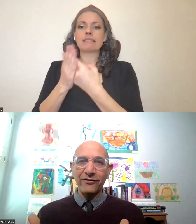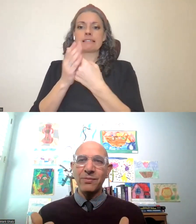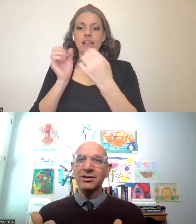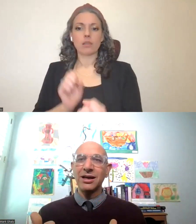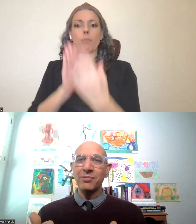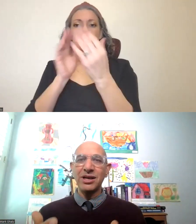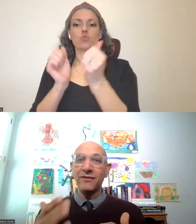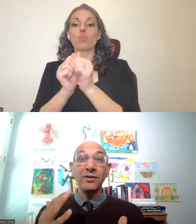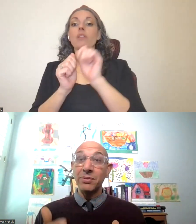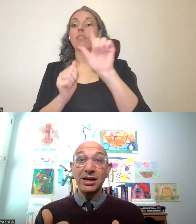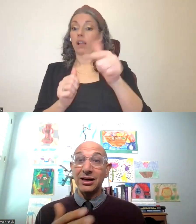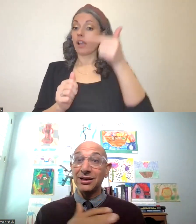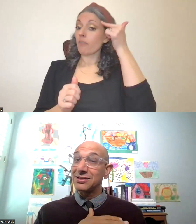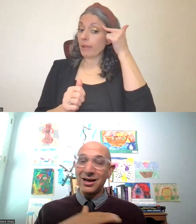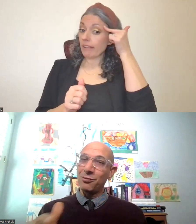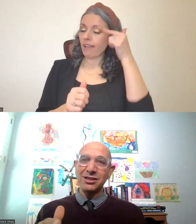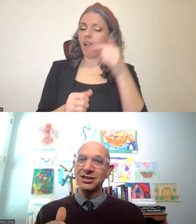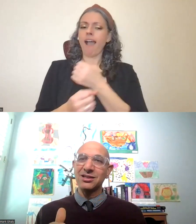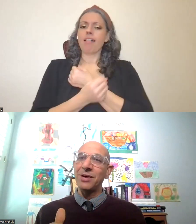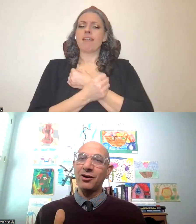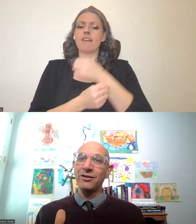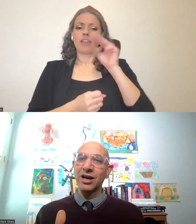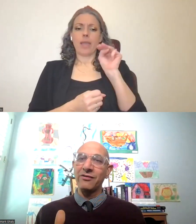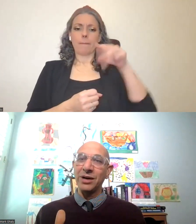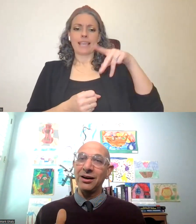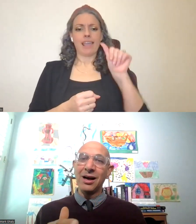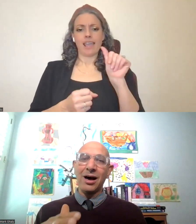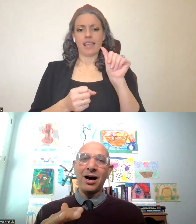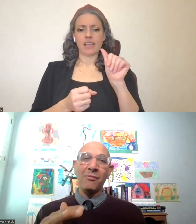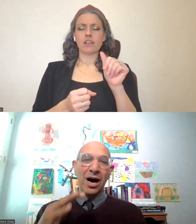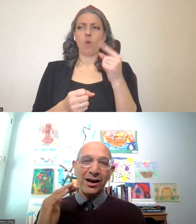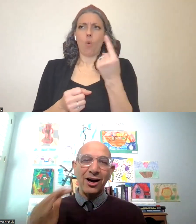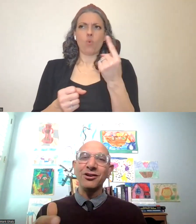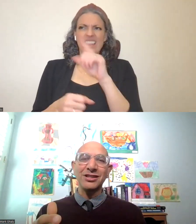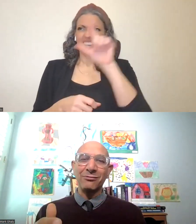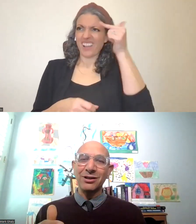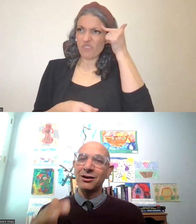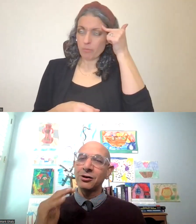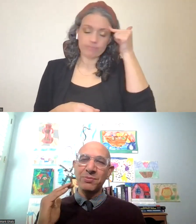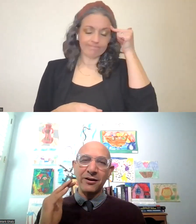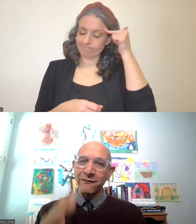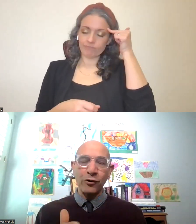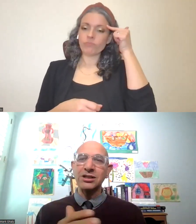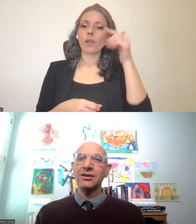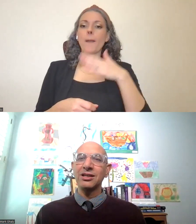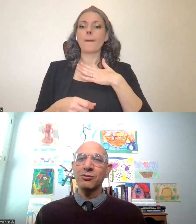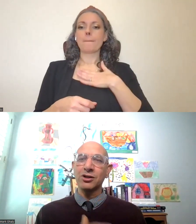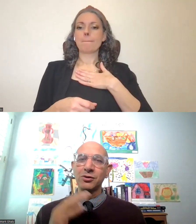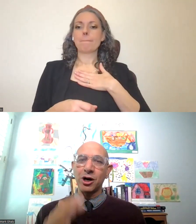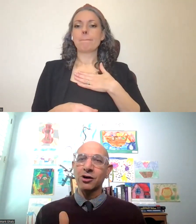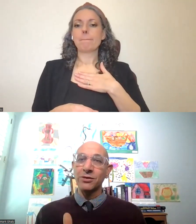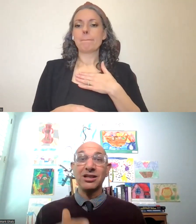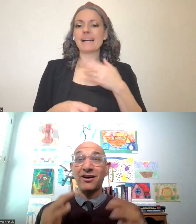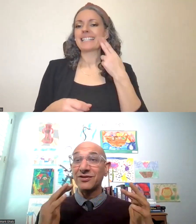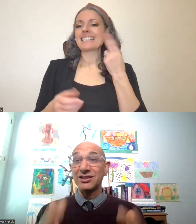I loved about the MPA from the beginning is it wasn't just about all of government. My undersecretary, who's been a force on this work